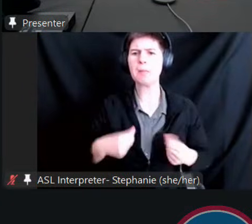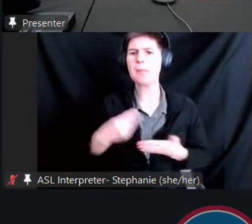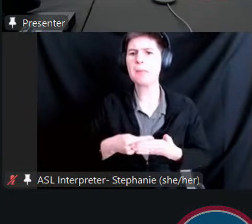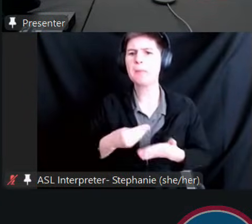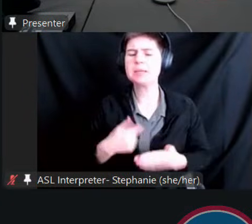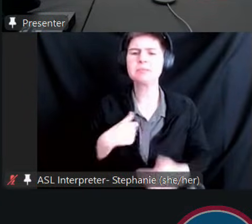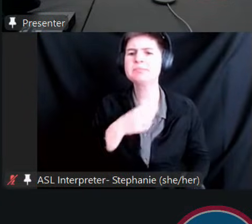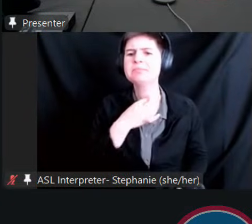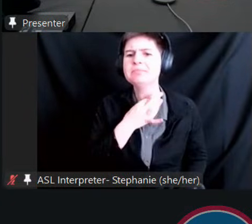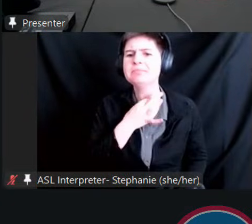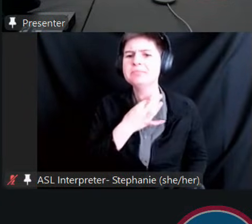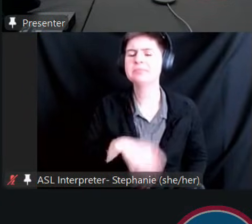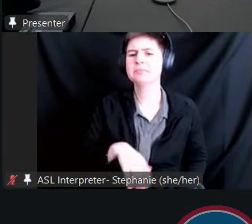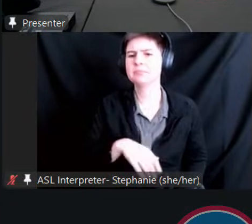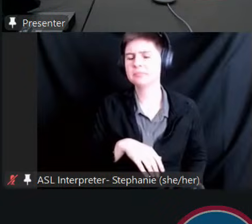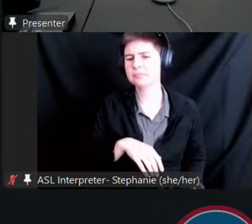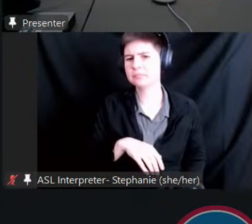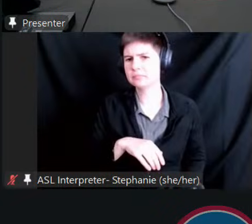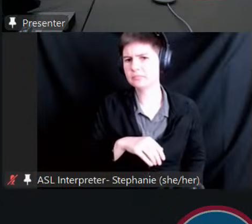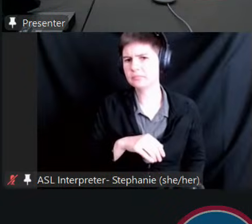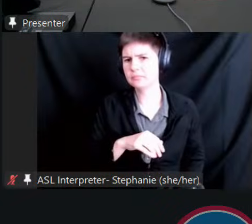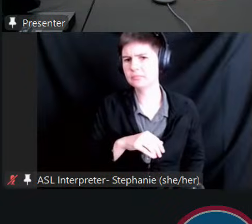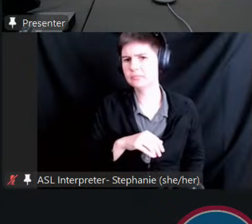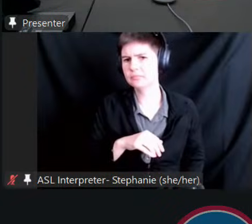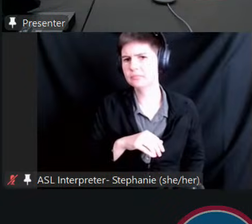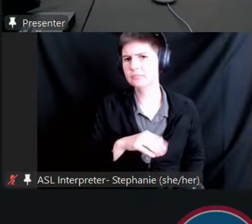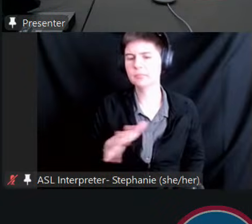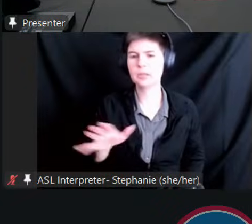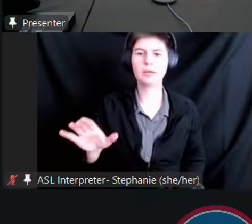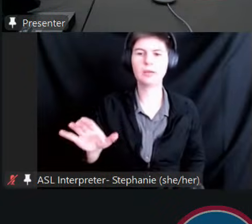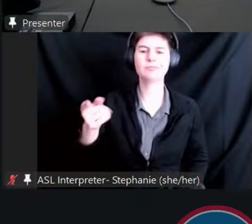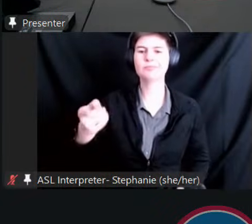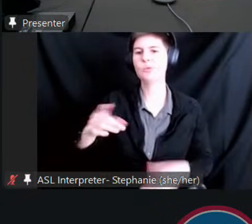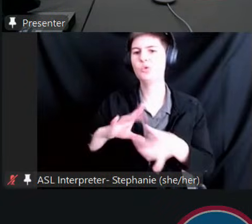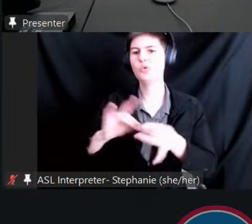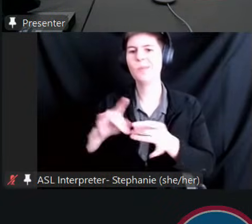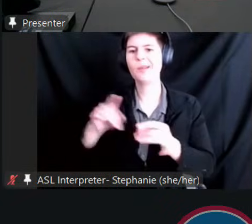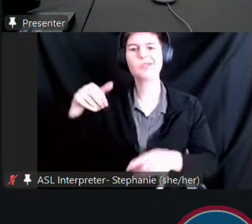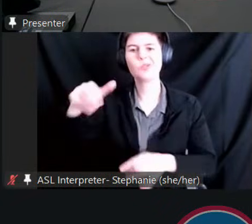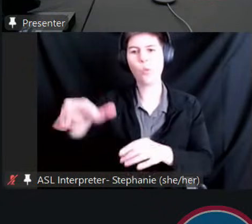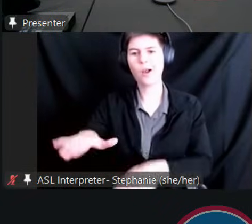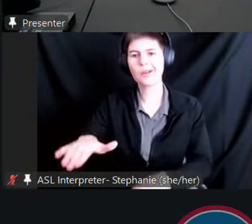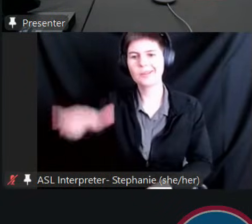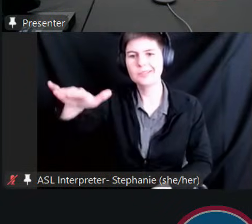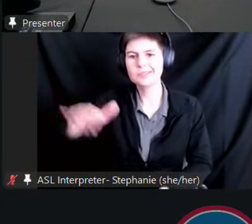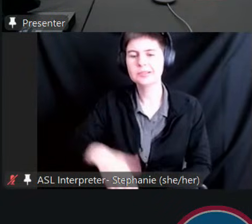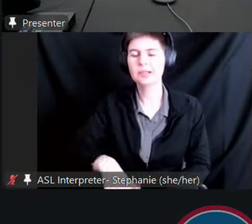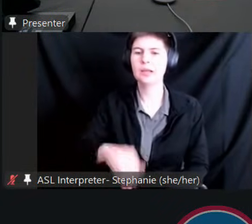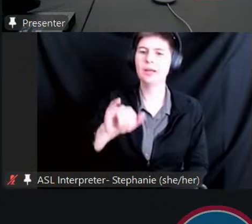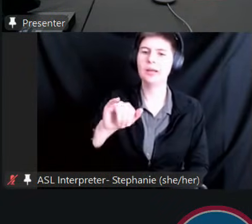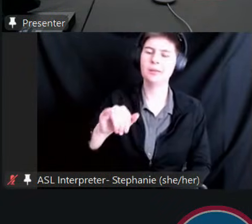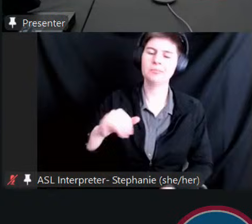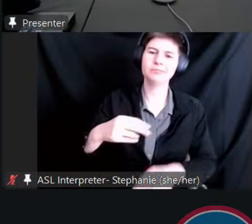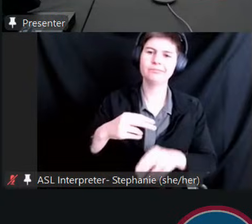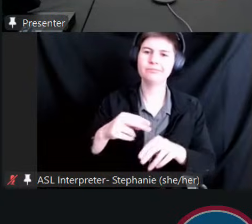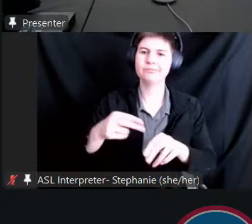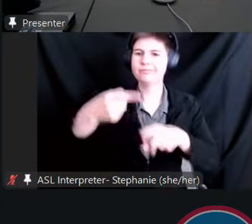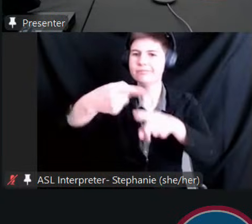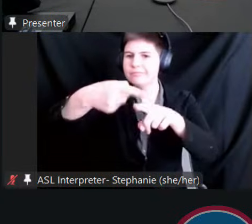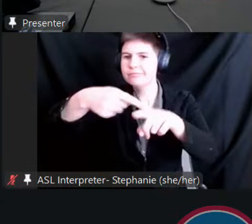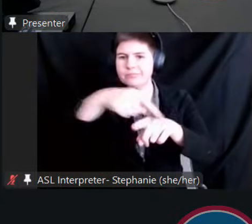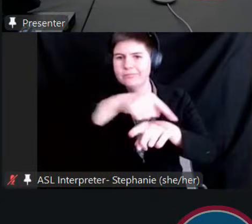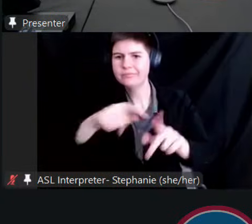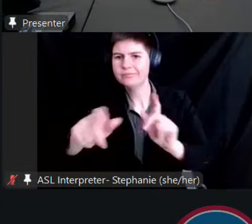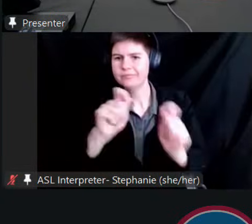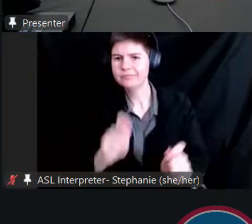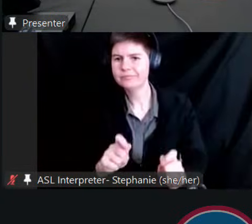and the raised intersection and the like. So all of the above, just to give some examples. So like